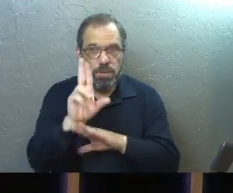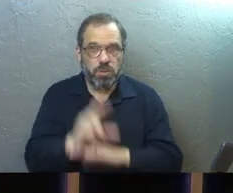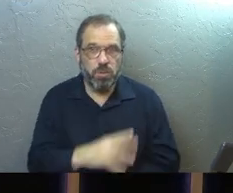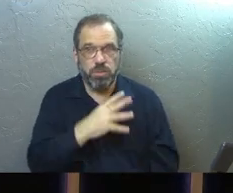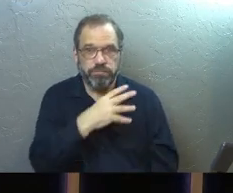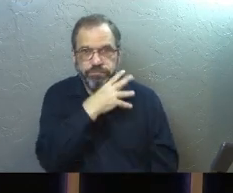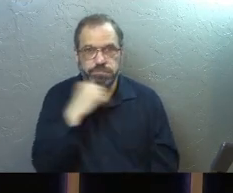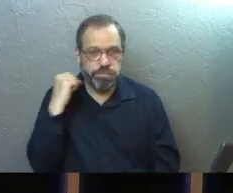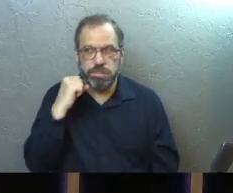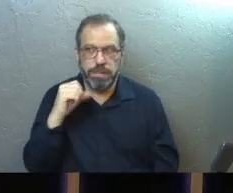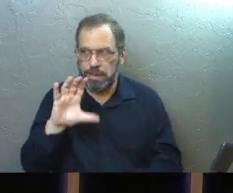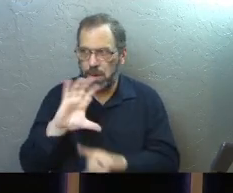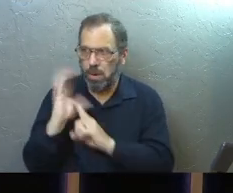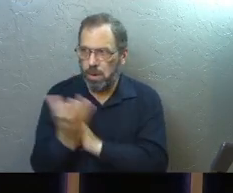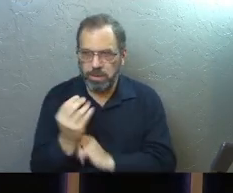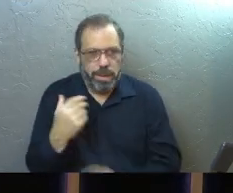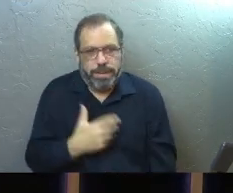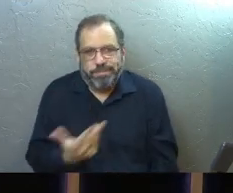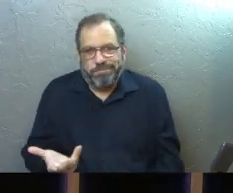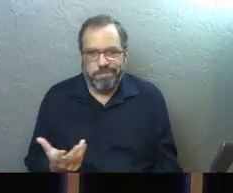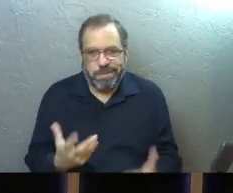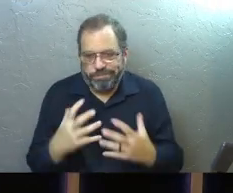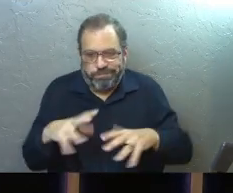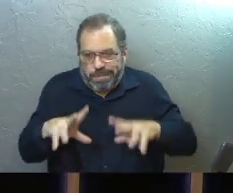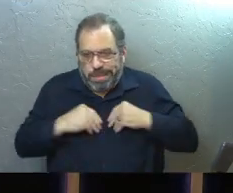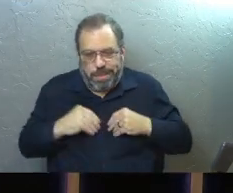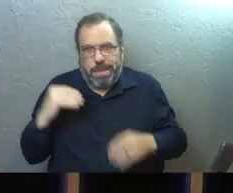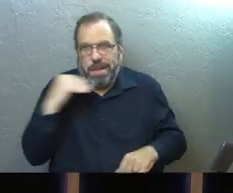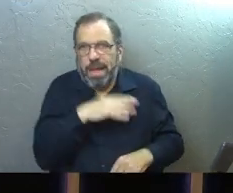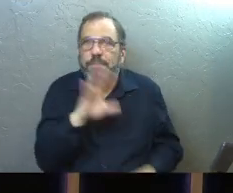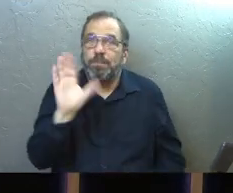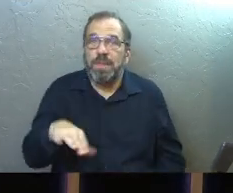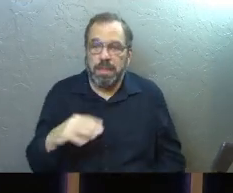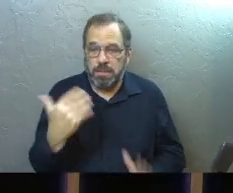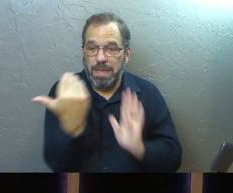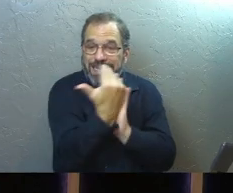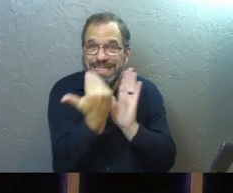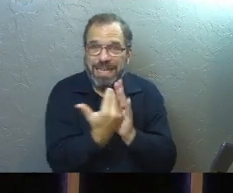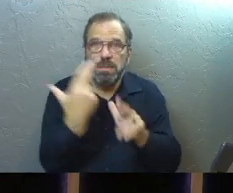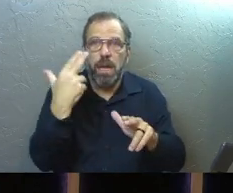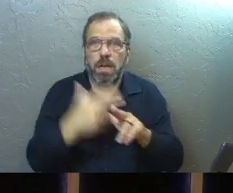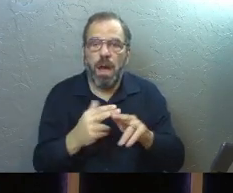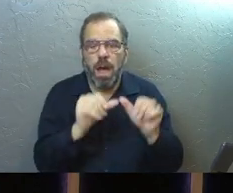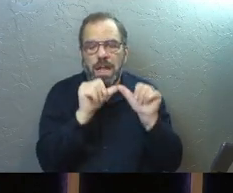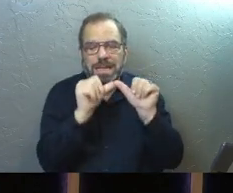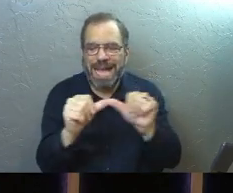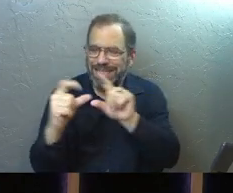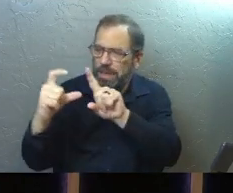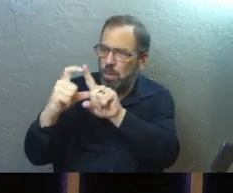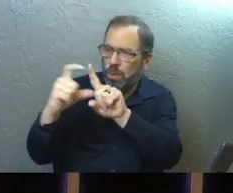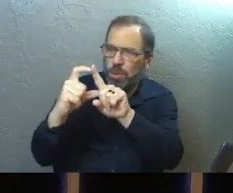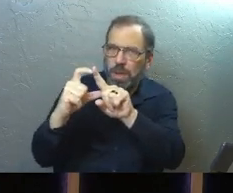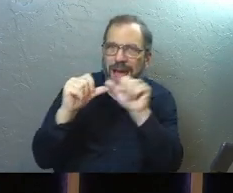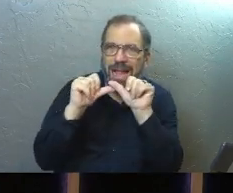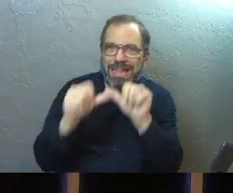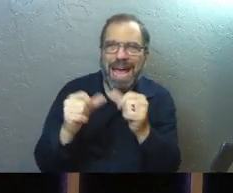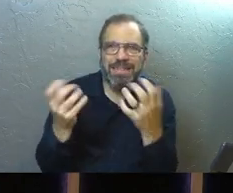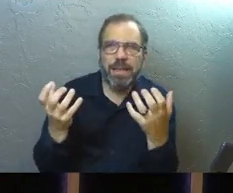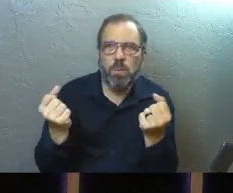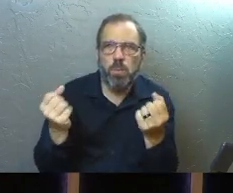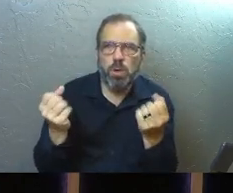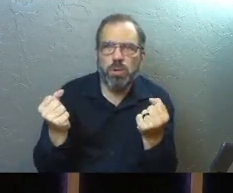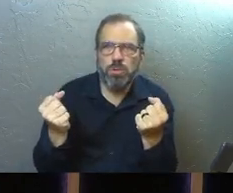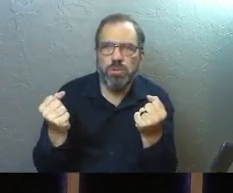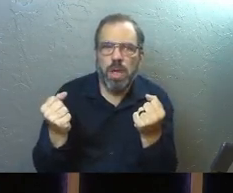like a lot of things in our culture? We've just kind of embraced it. This series is called Lasting Words. Lasting